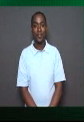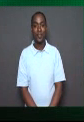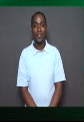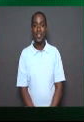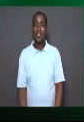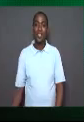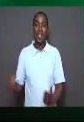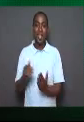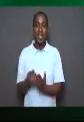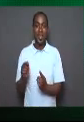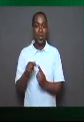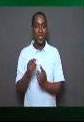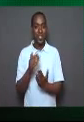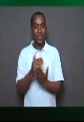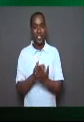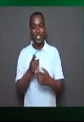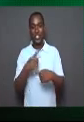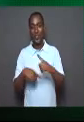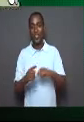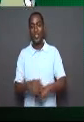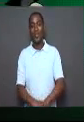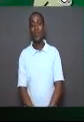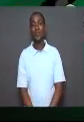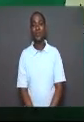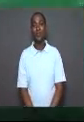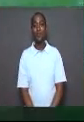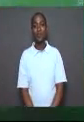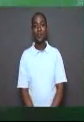Let's get back to our lesson.